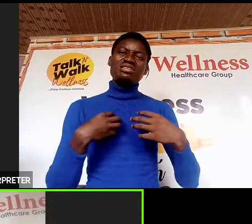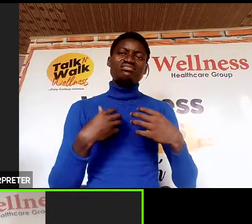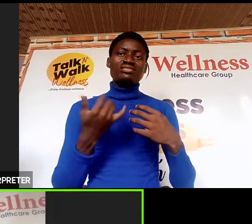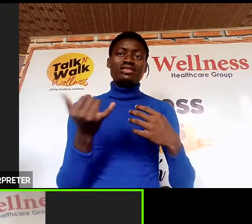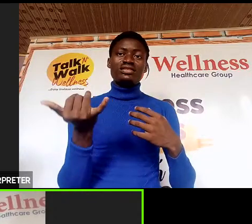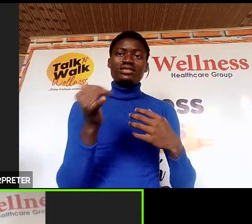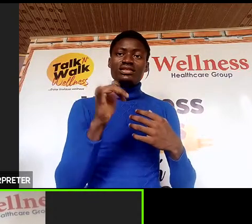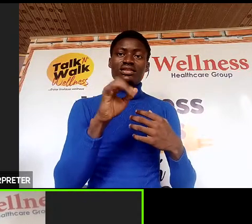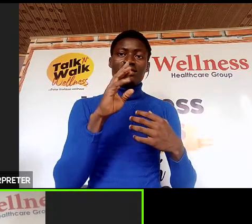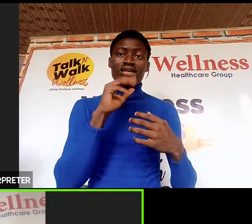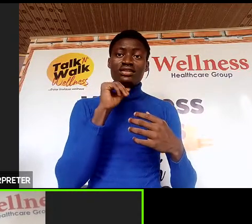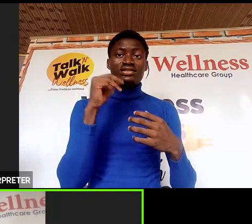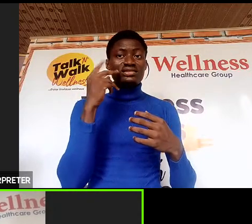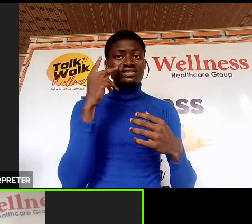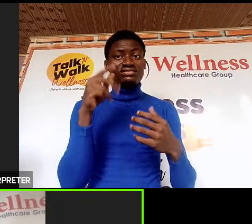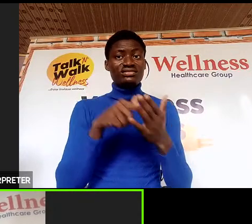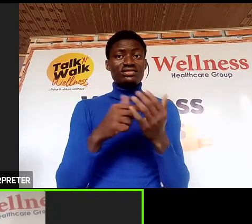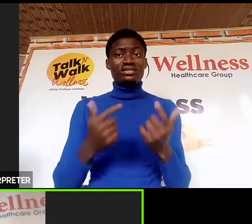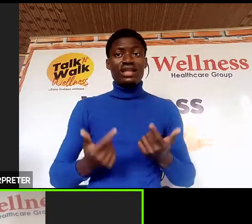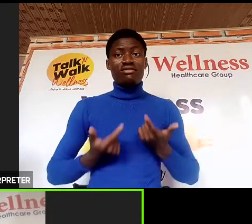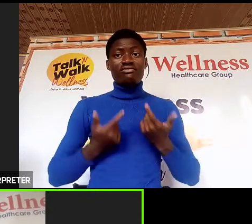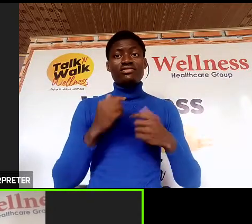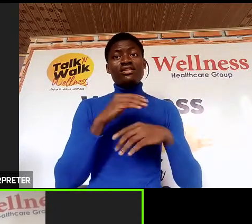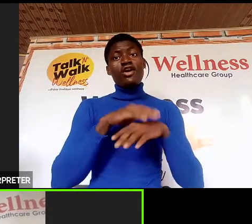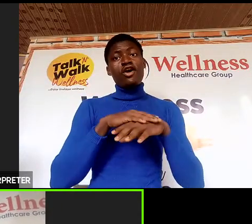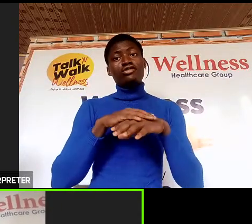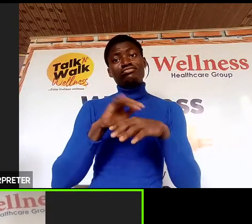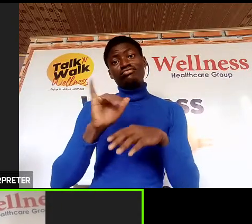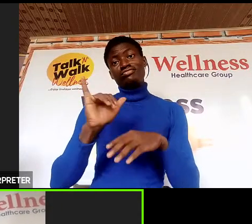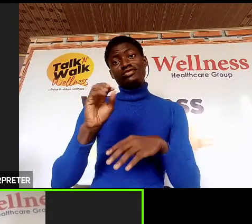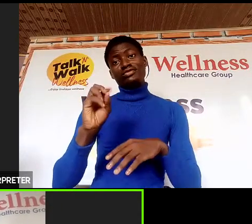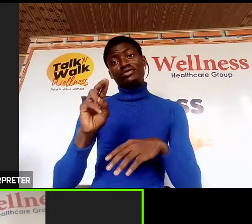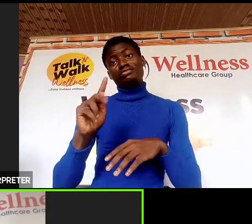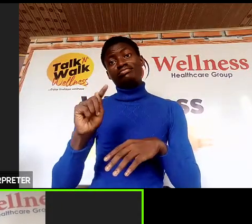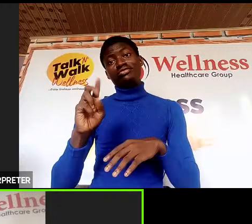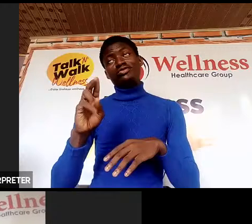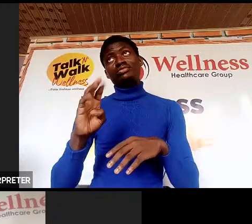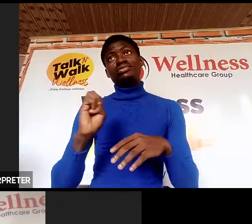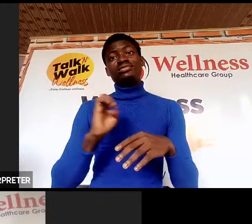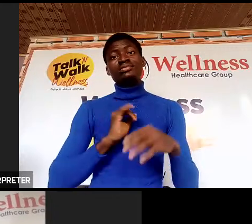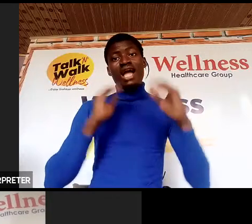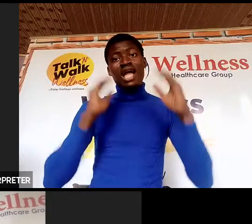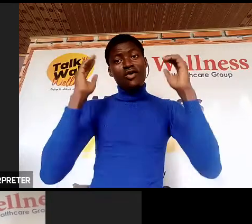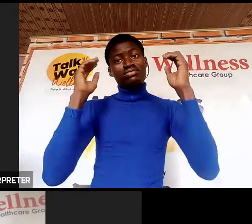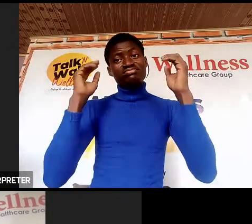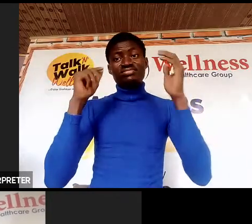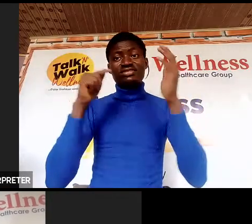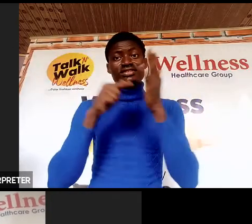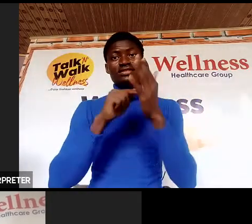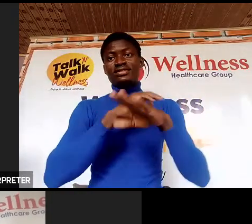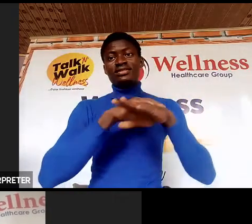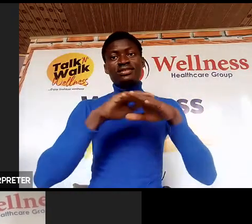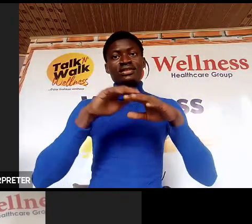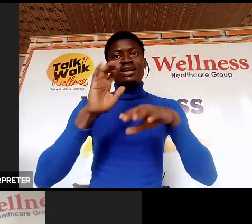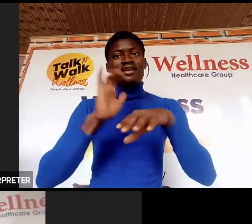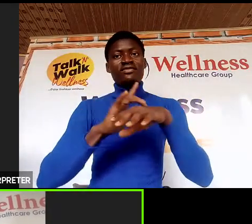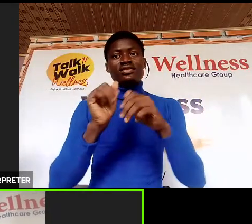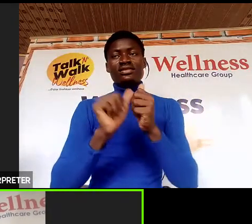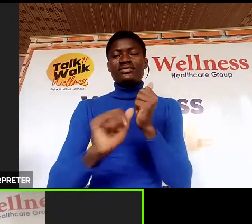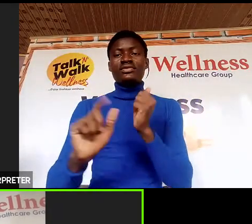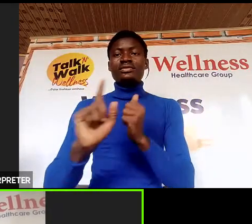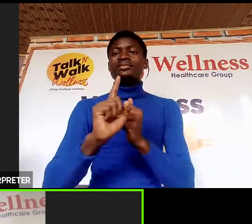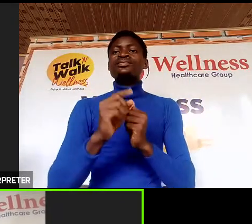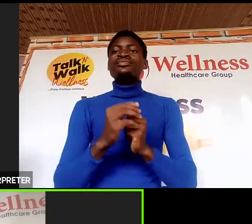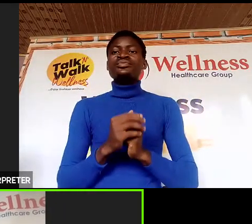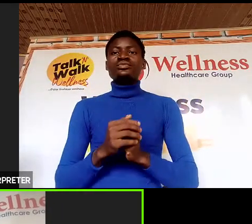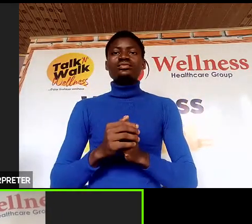my own technical problem is not affecting everything. Please attend to it, Bolatito, please. Okay, so Mr. Olumide,